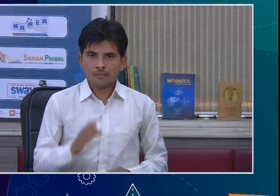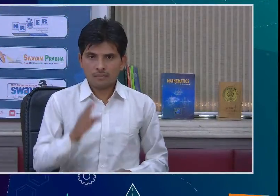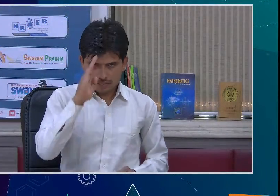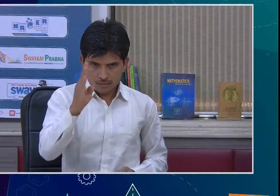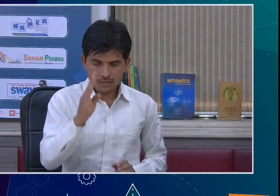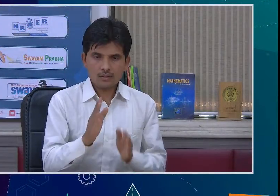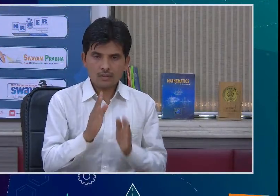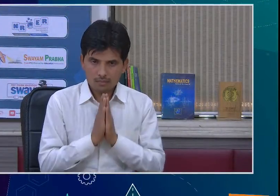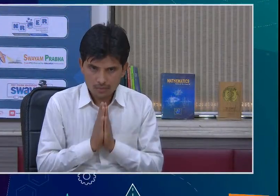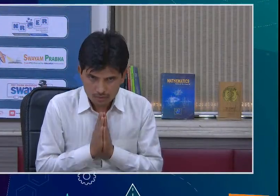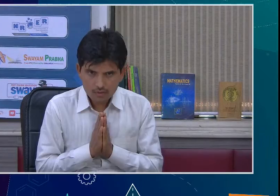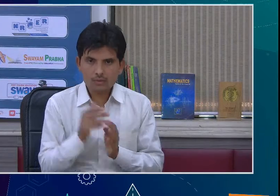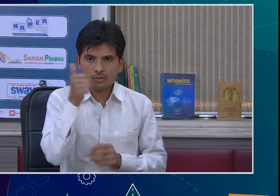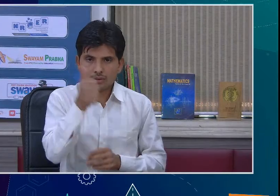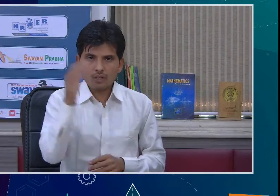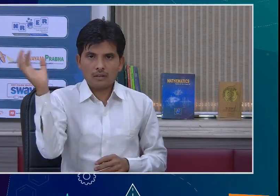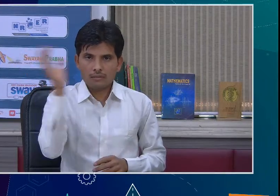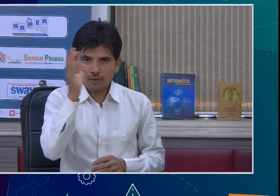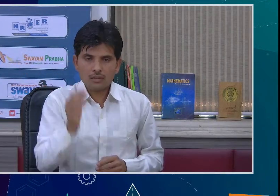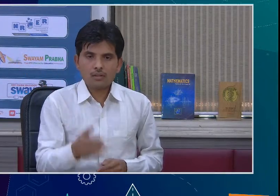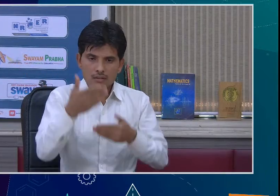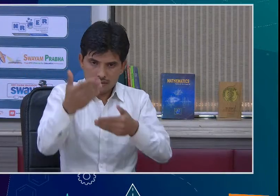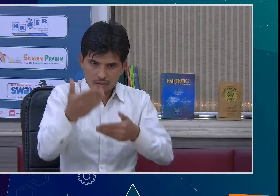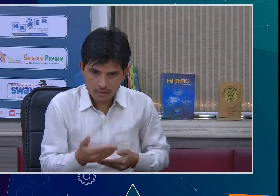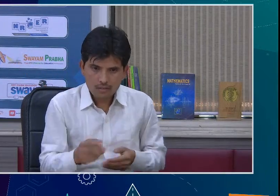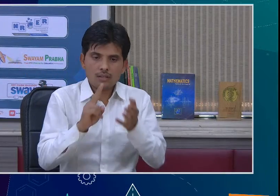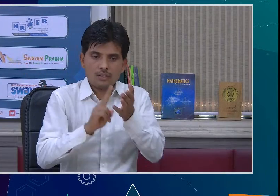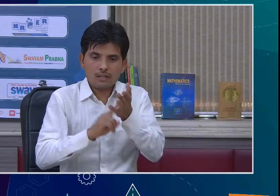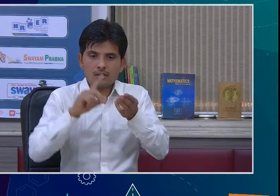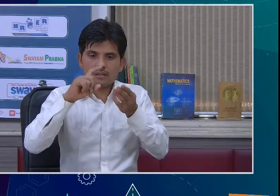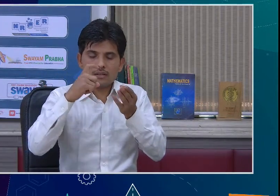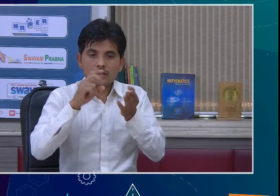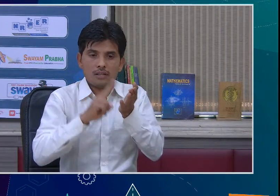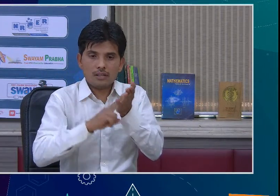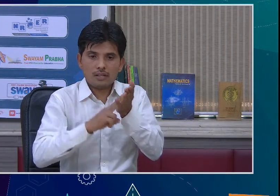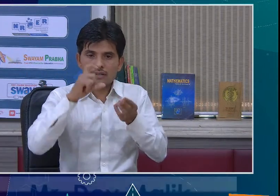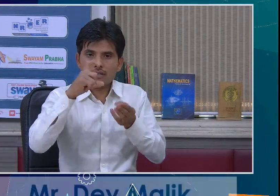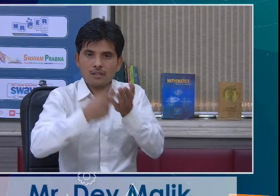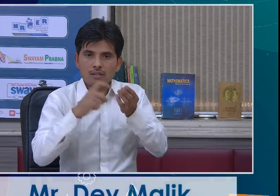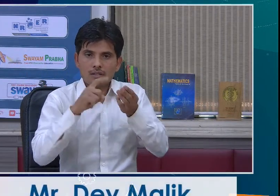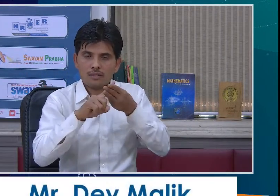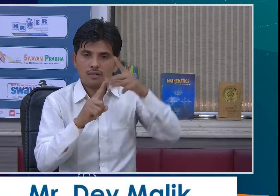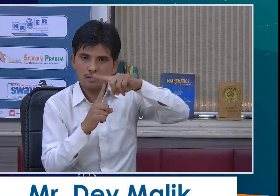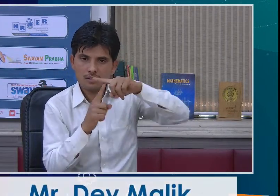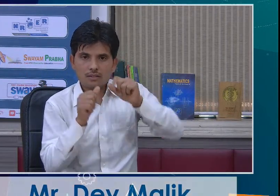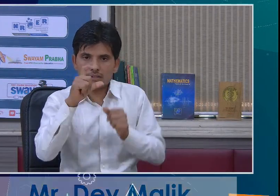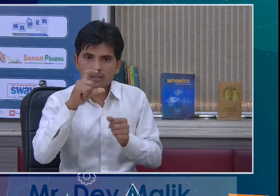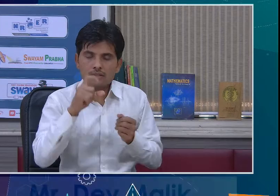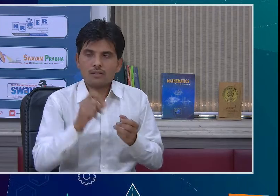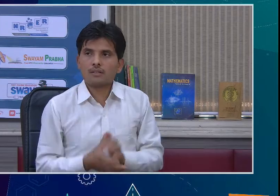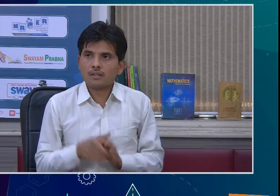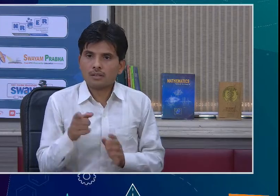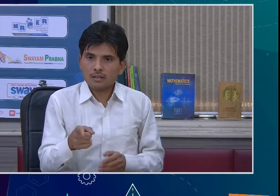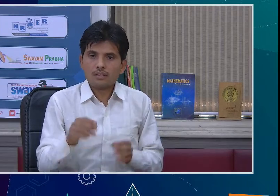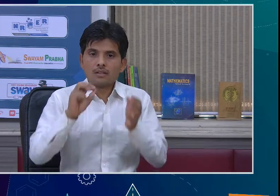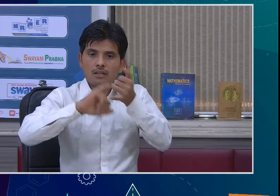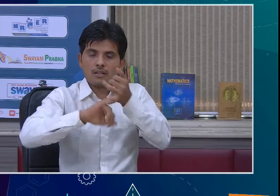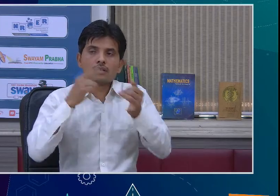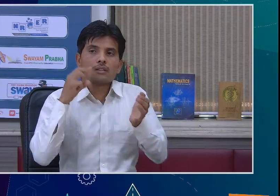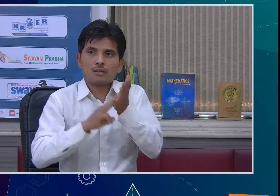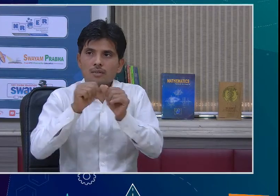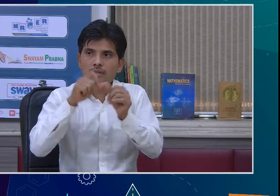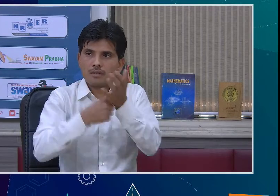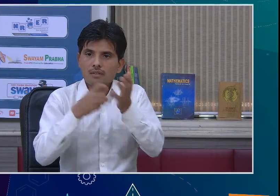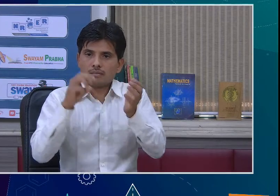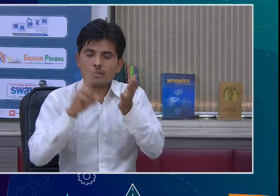Hello and Namaskar. Good afternoon. Welcome to NCERT's live interactive session. This is Simran Singh. You are all watching us on PMeVIDYA channel